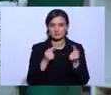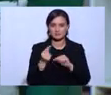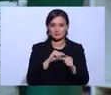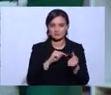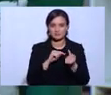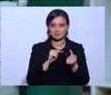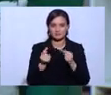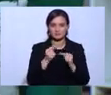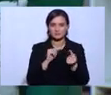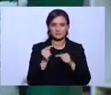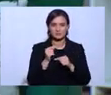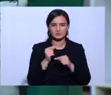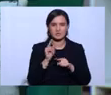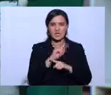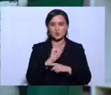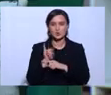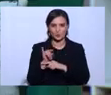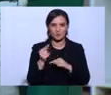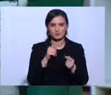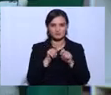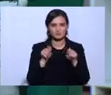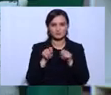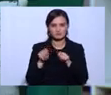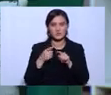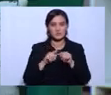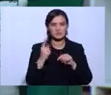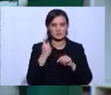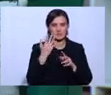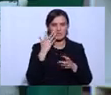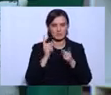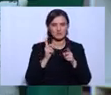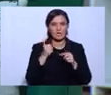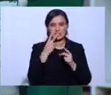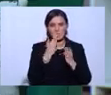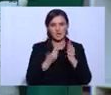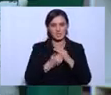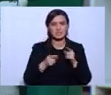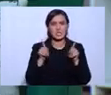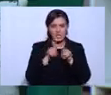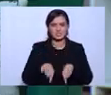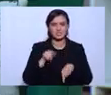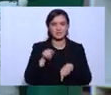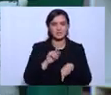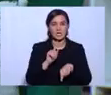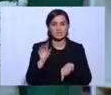other's lives. And I can think of there's this one really good example, and it also reveals something about